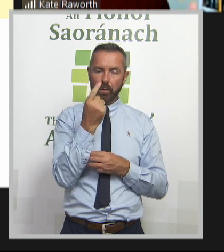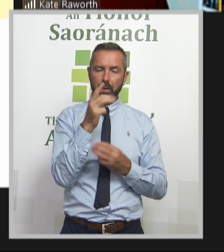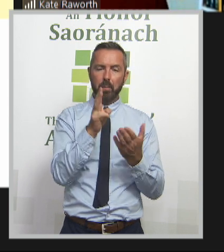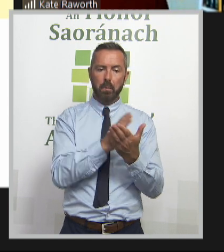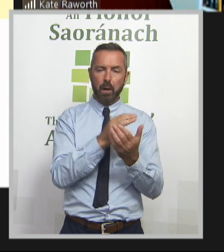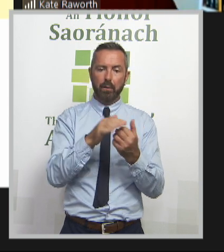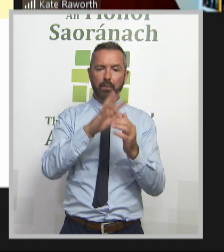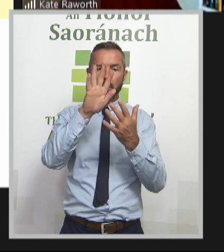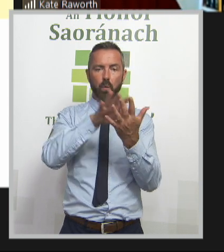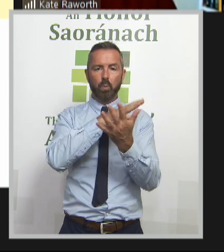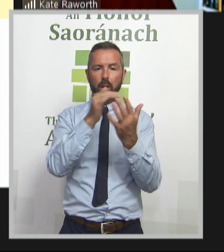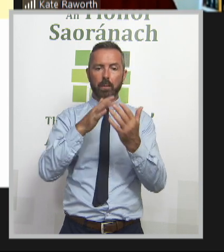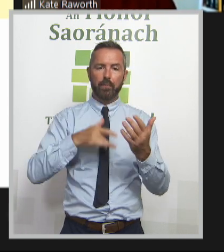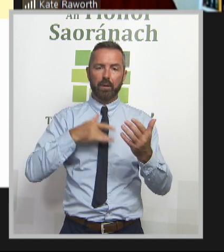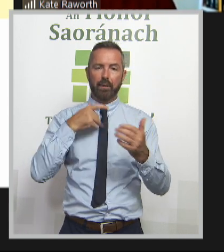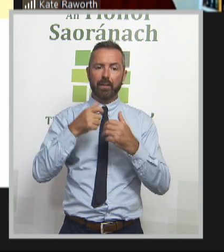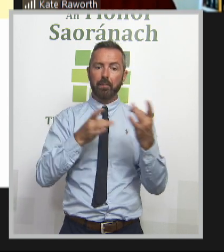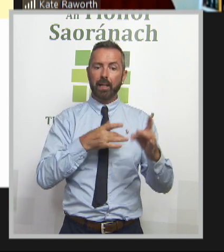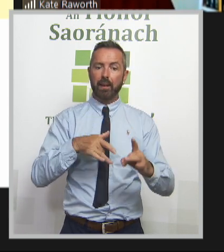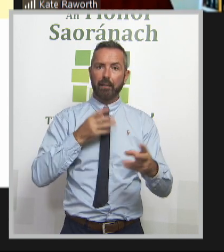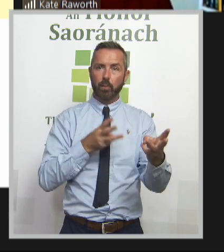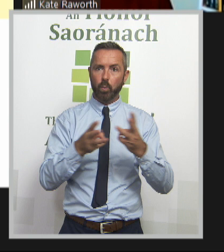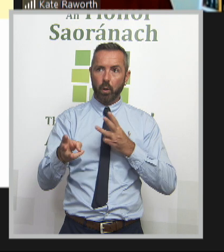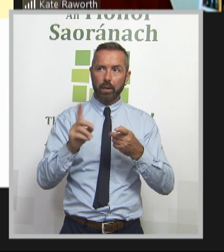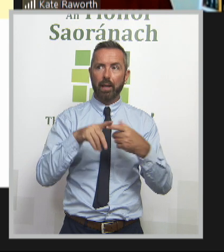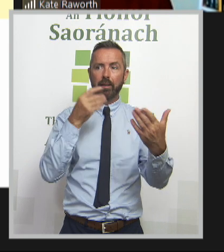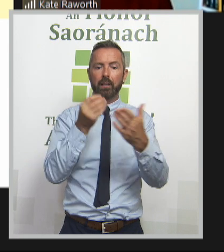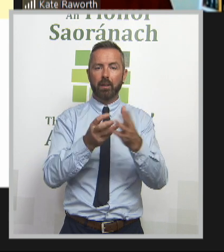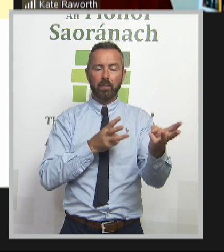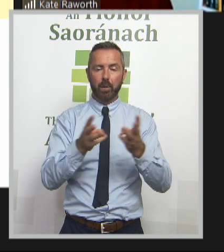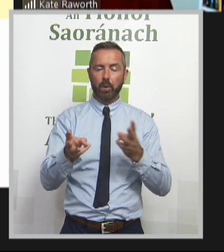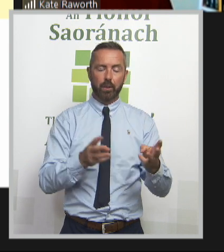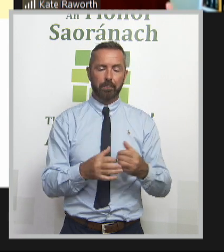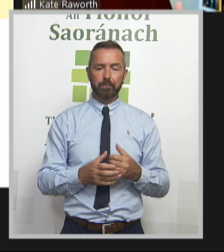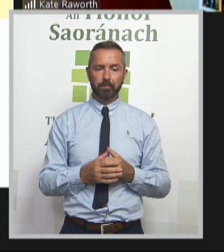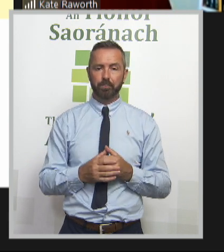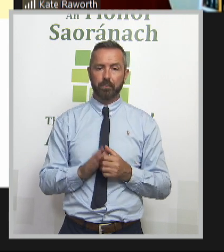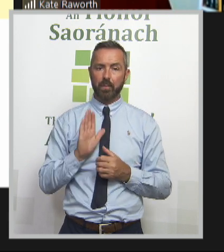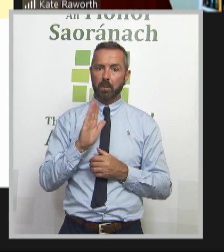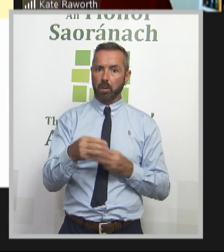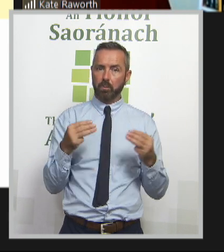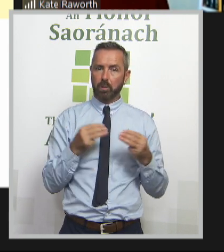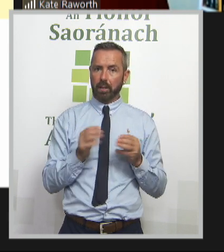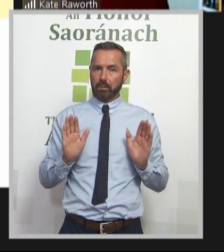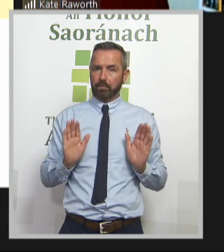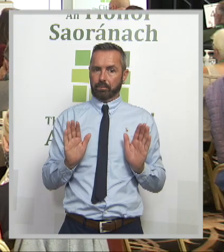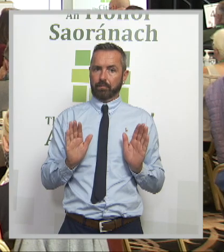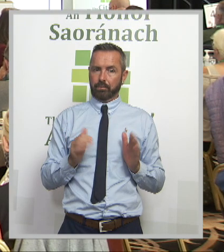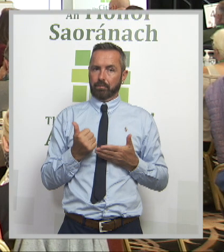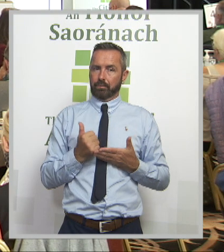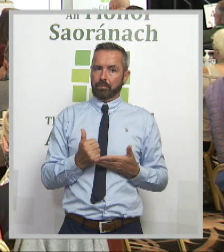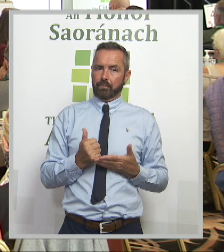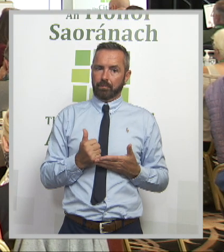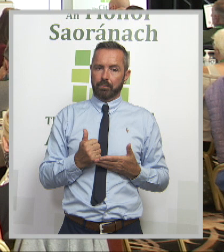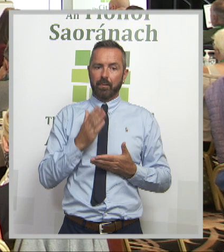the fundamental that makes life work, makes our economies work. We must protect it as a foundation, even